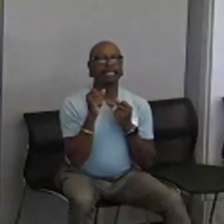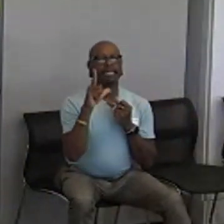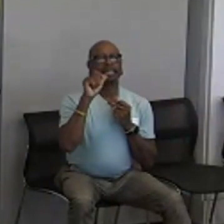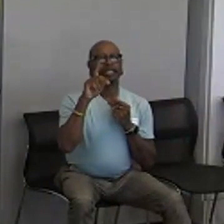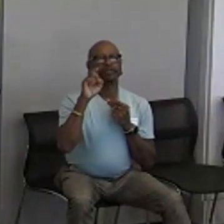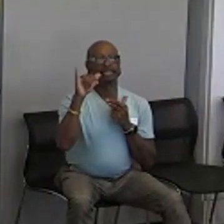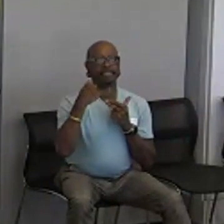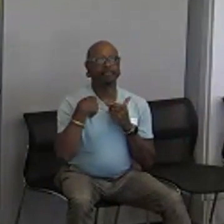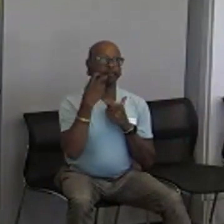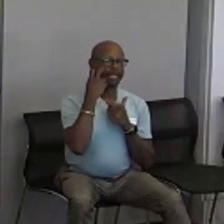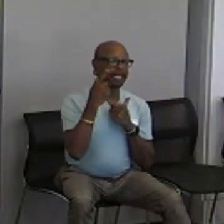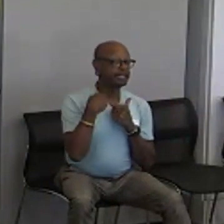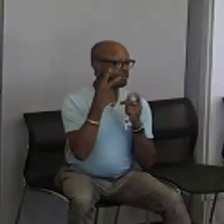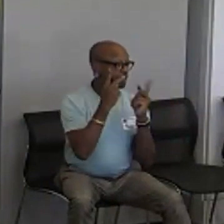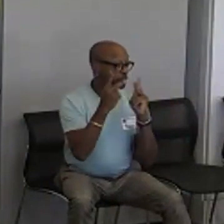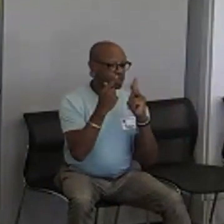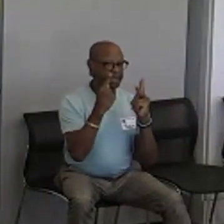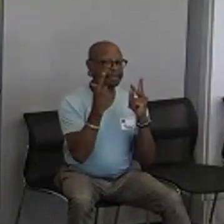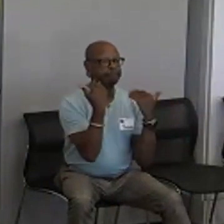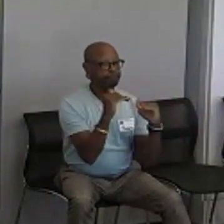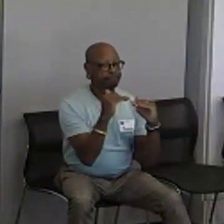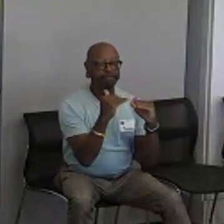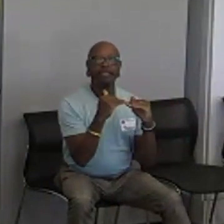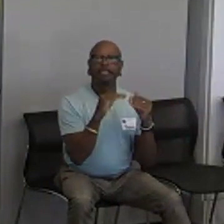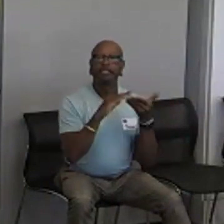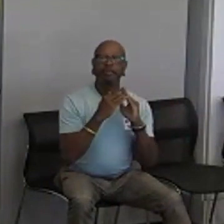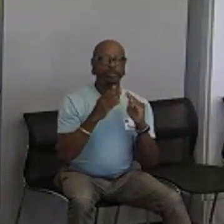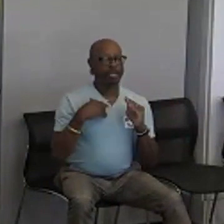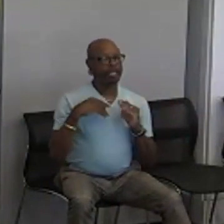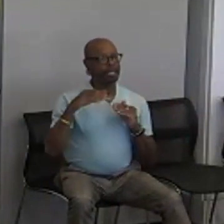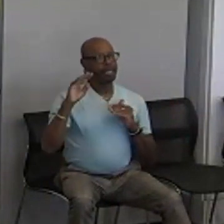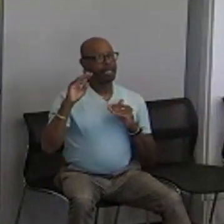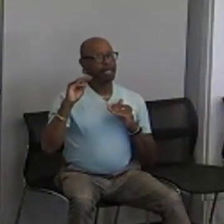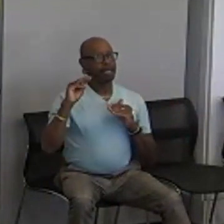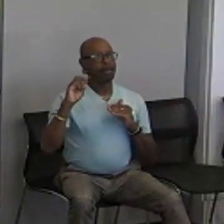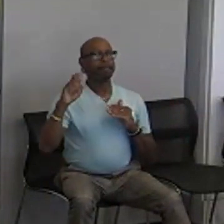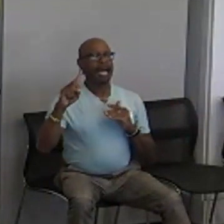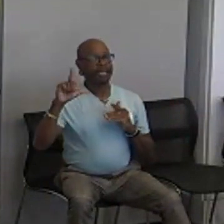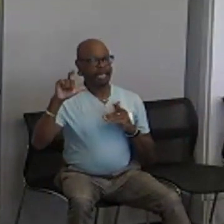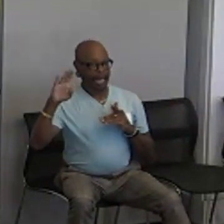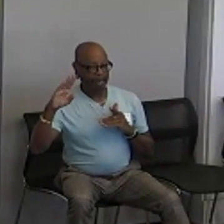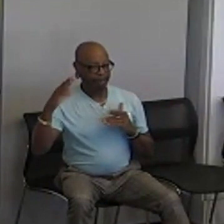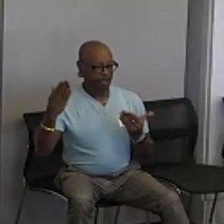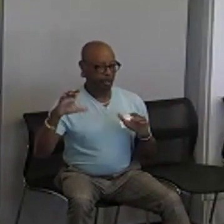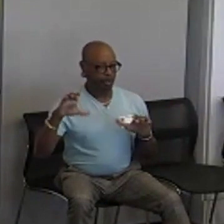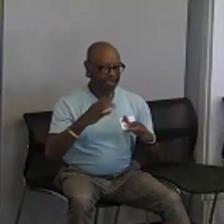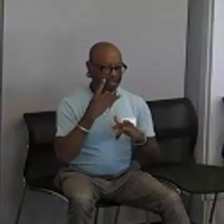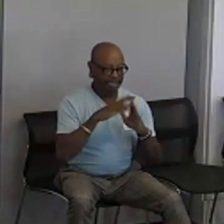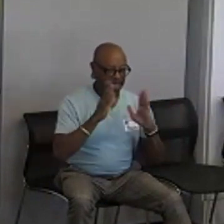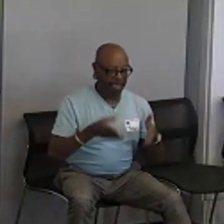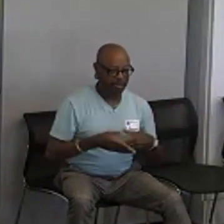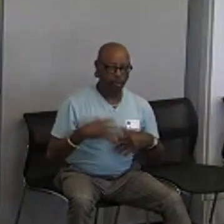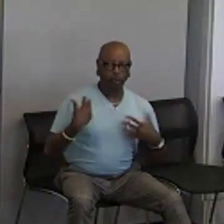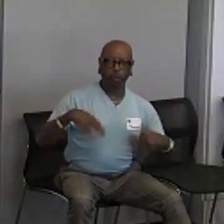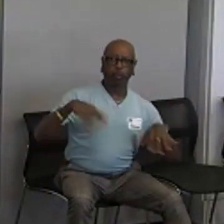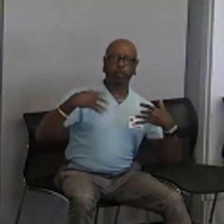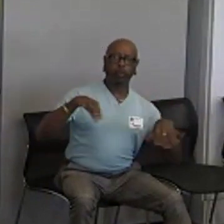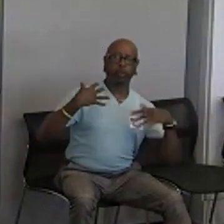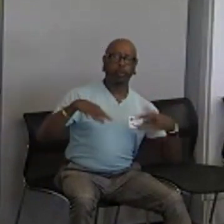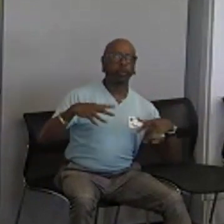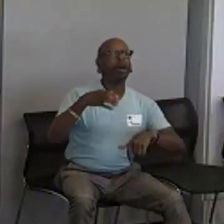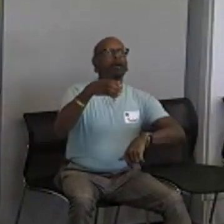blind and visually impaired community. The work that the Mad Lab does here at the Lighthouse is mighty